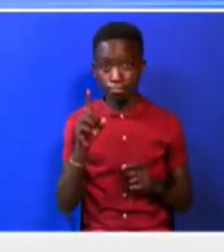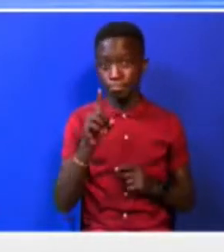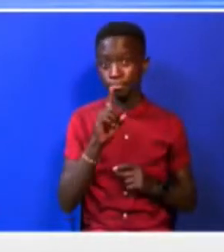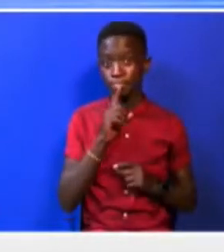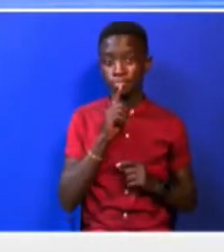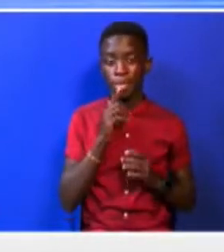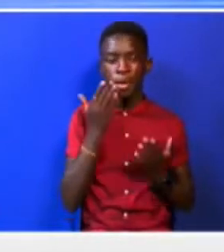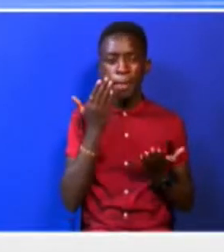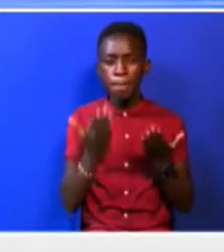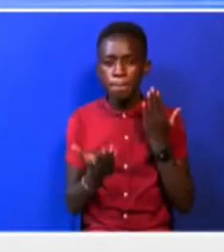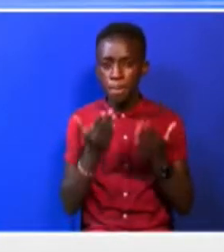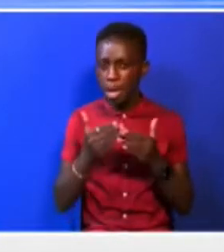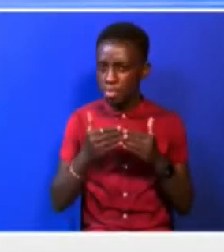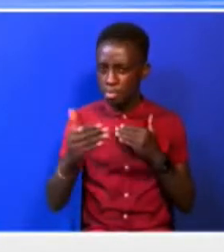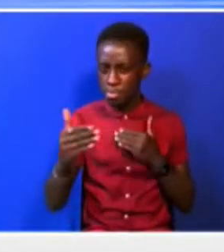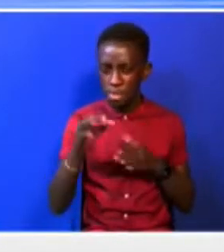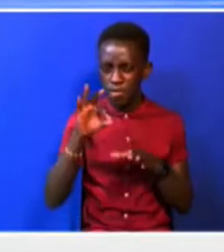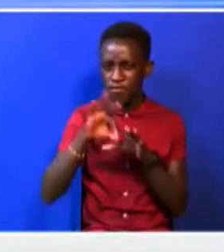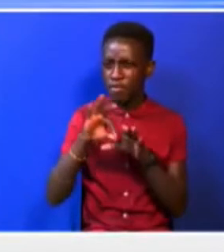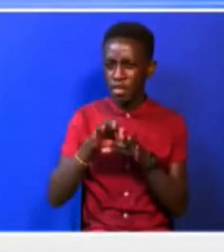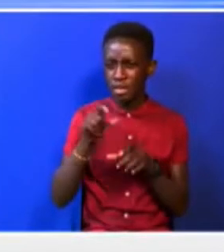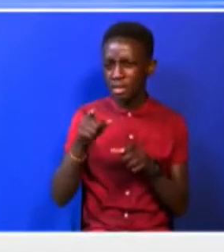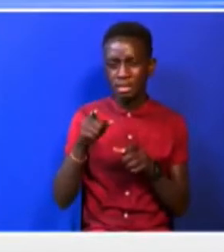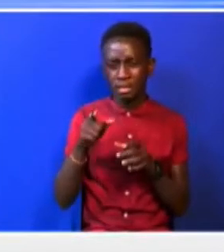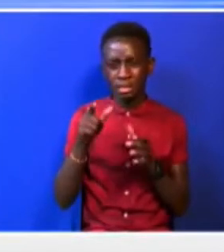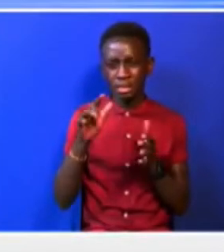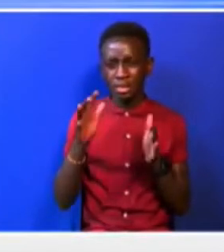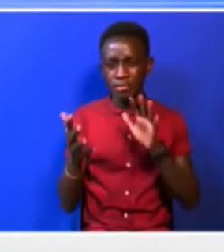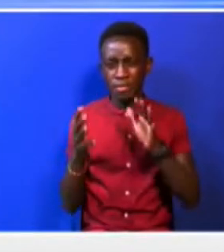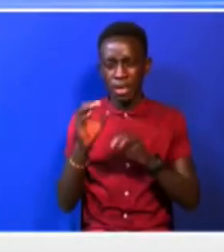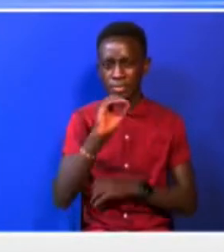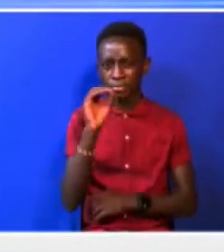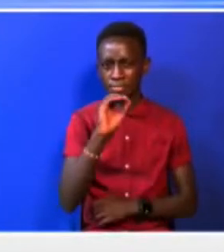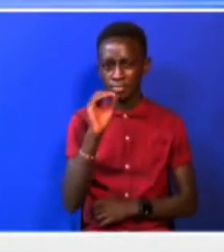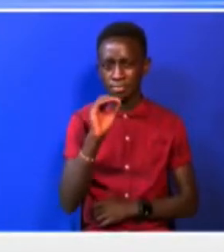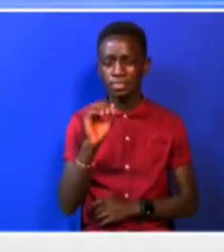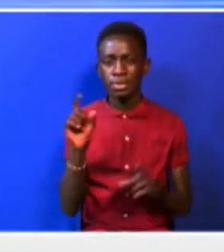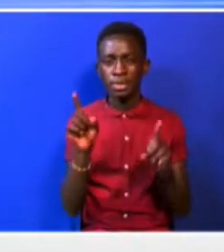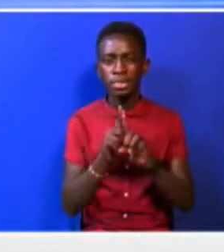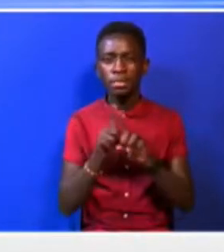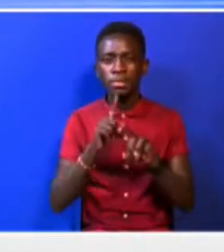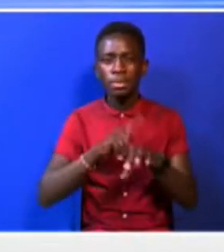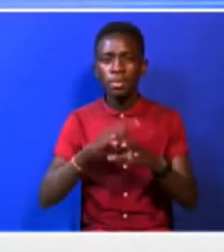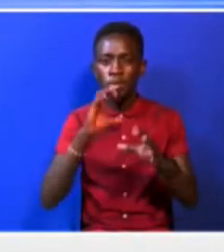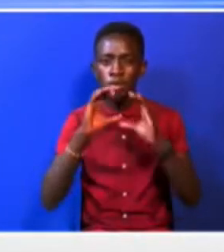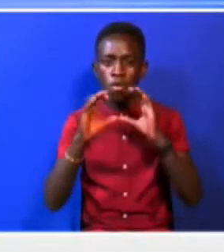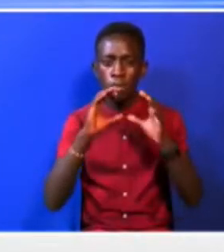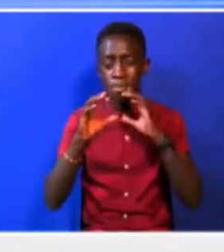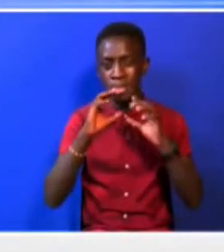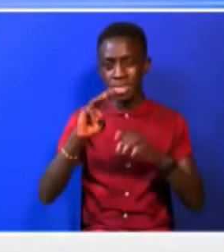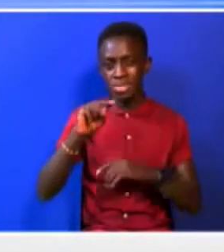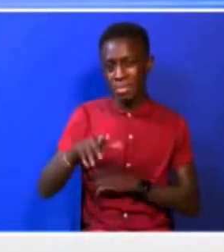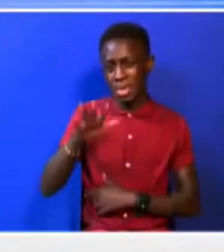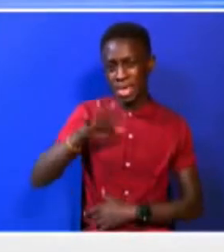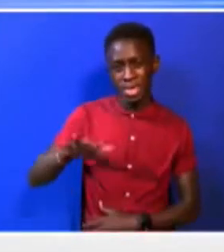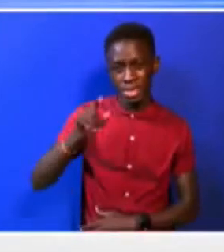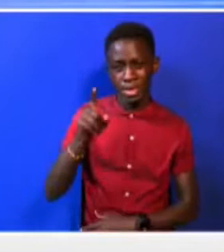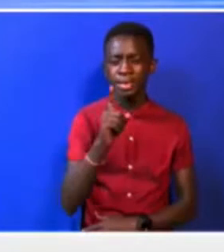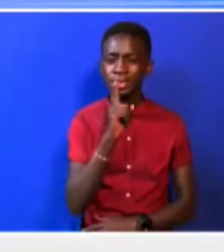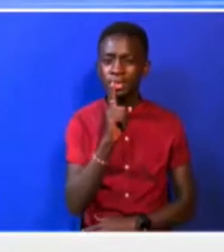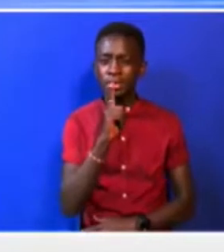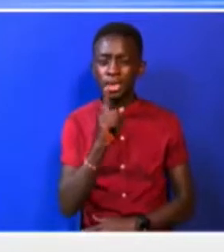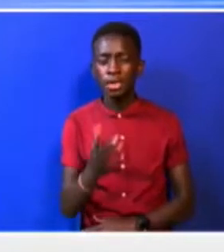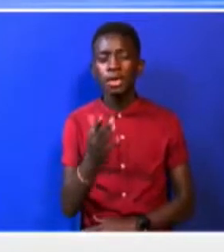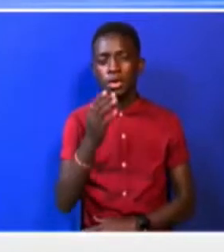uchaguzi usio wa haki. Akizungumza eneo la Ugunja, mbunge wa eneo hilo pia Wandai amesema kuwa Ruto ni sharti